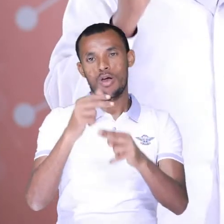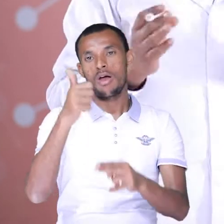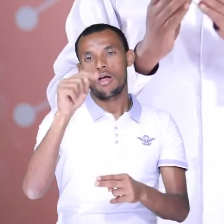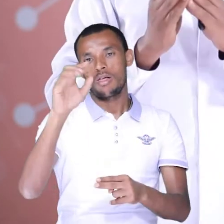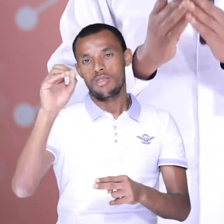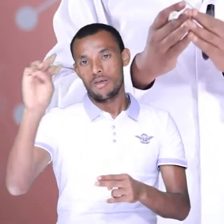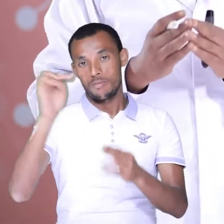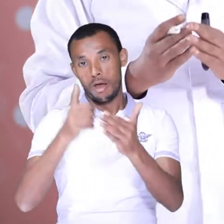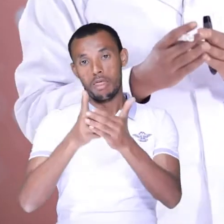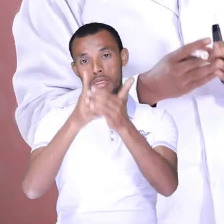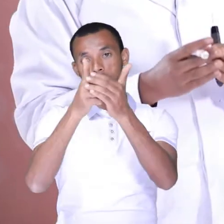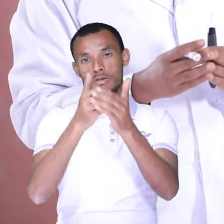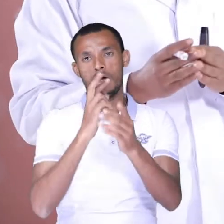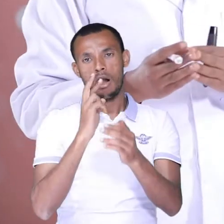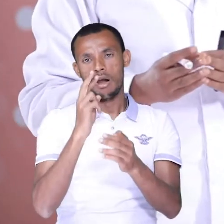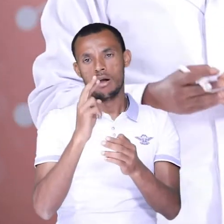to be seen